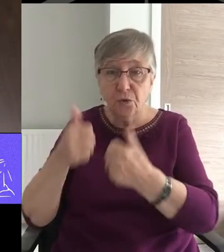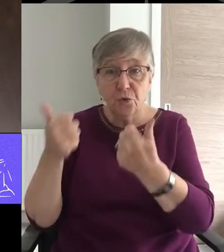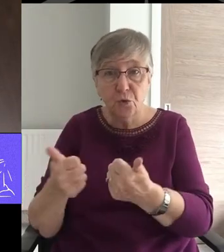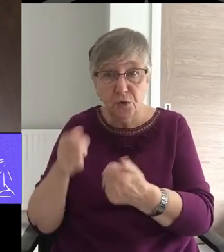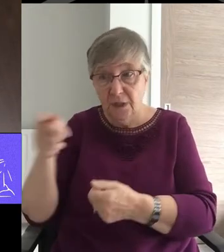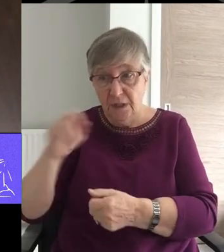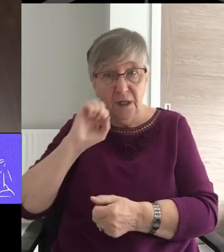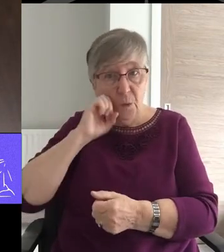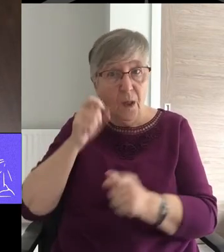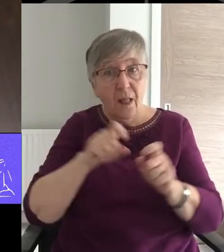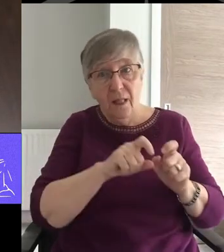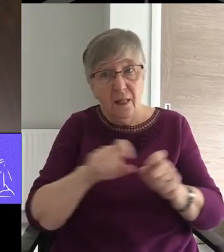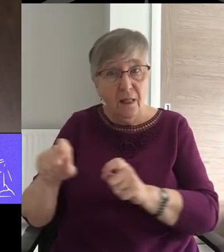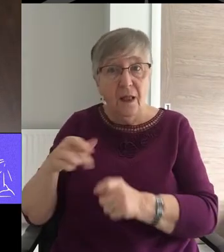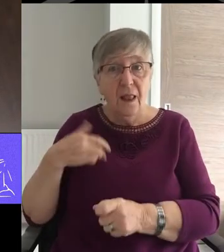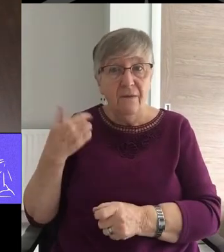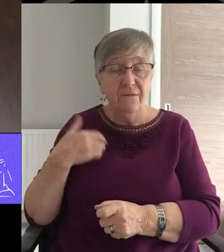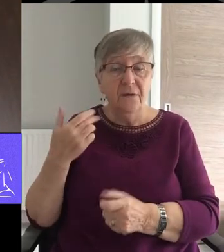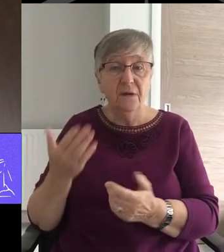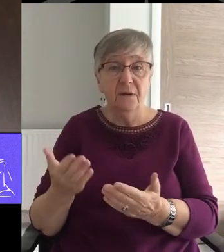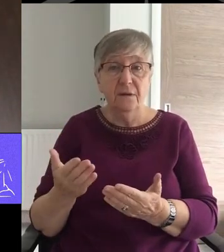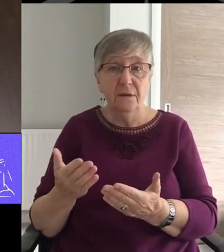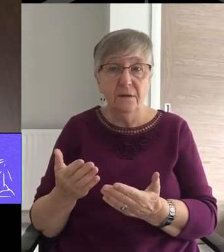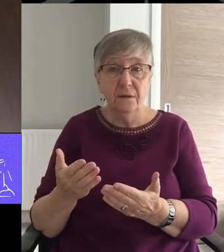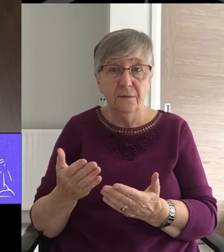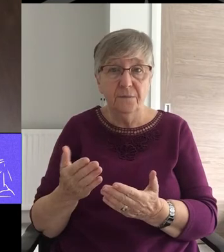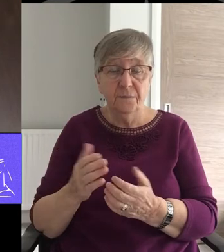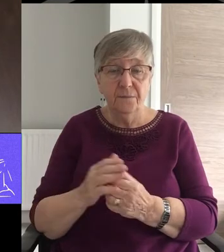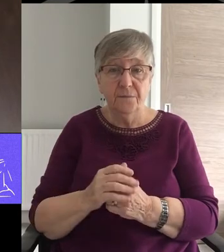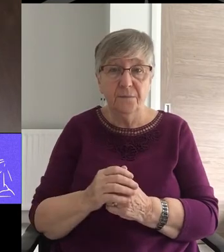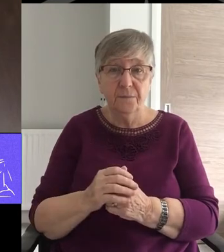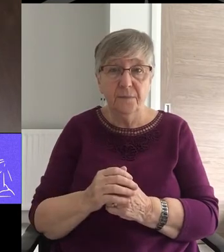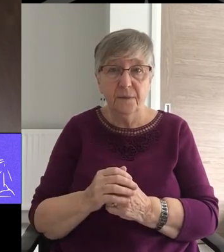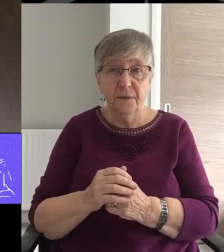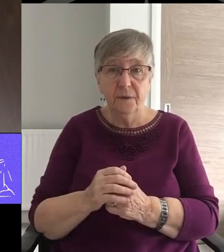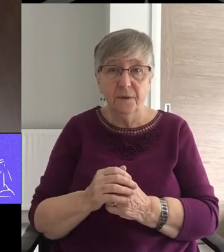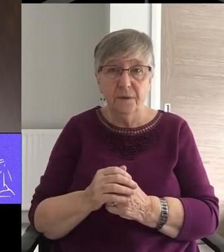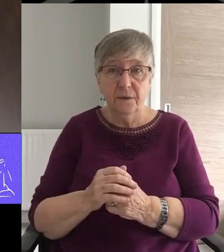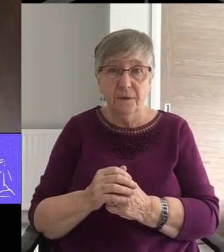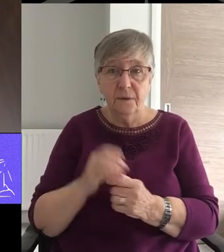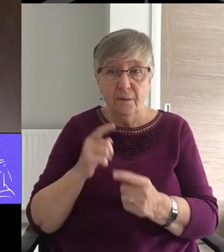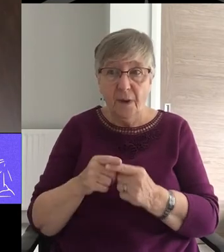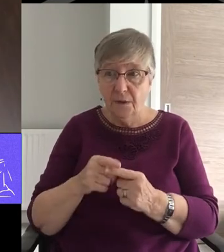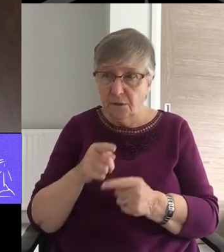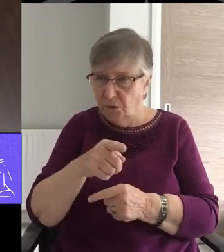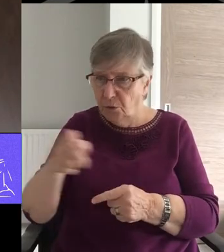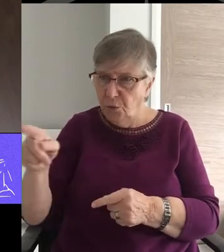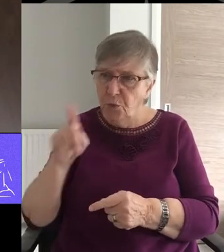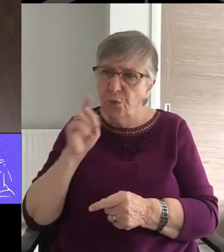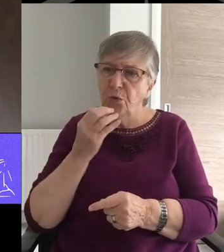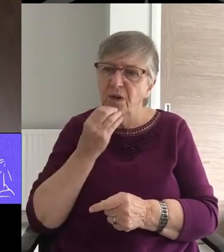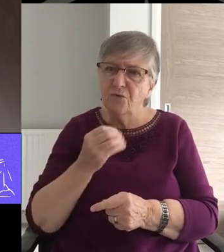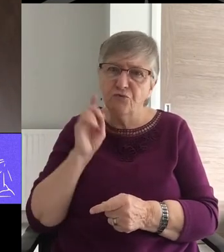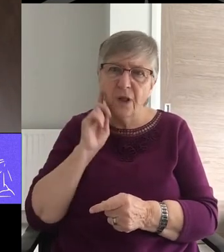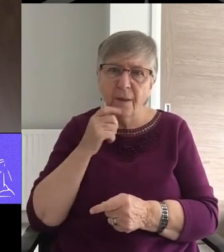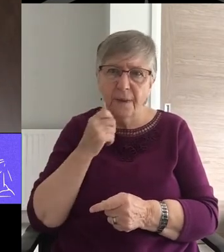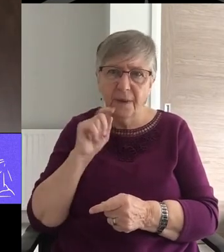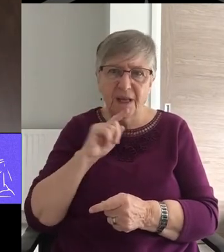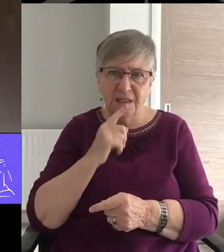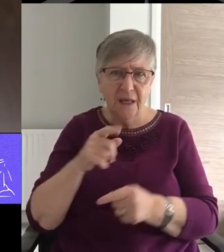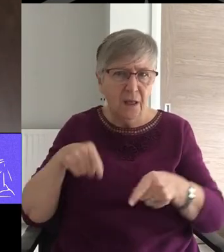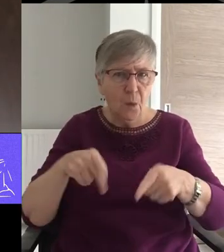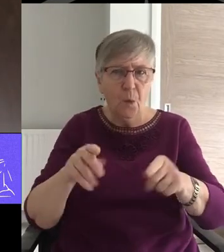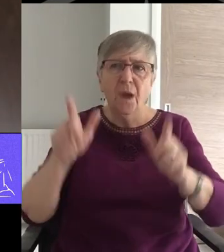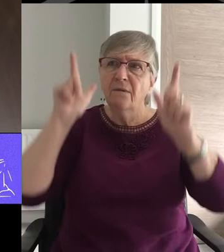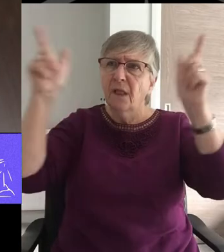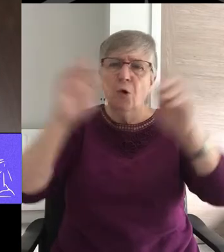is just and right, they will live by doing so. Yet you Israelites say, the way of the Lord is